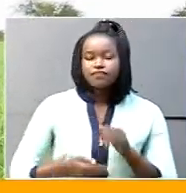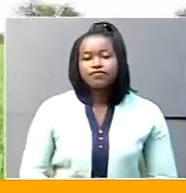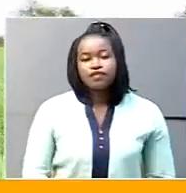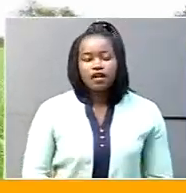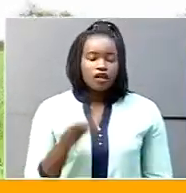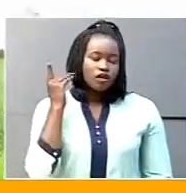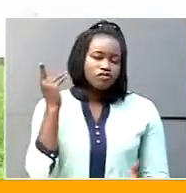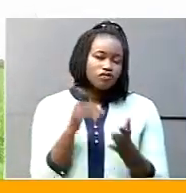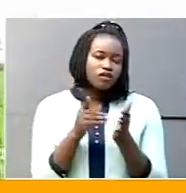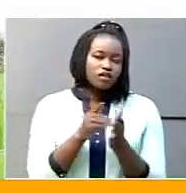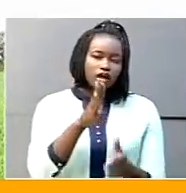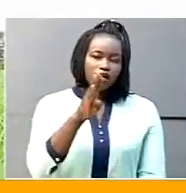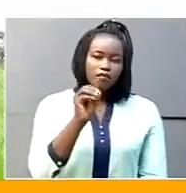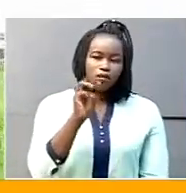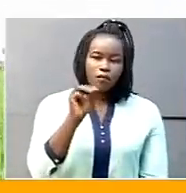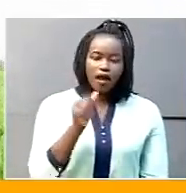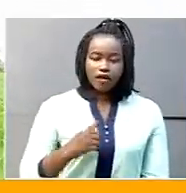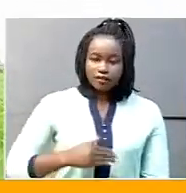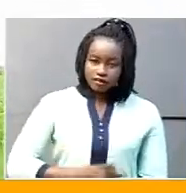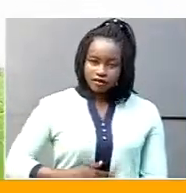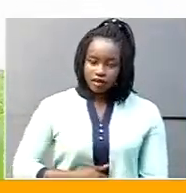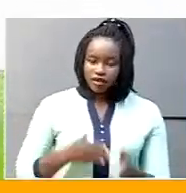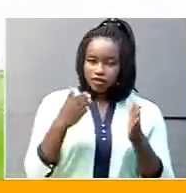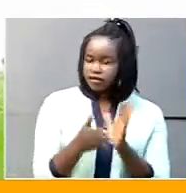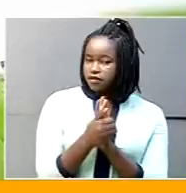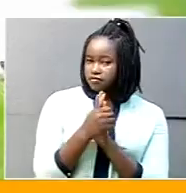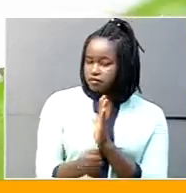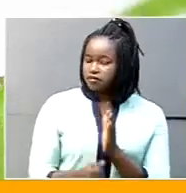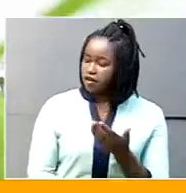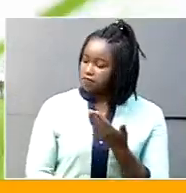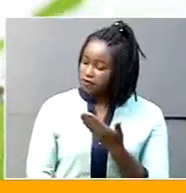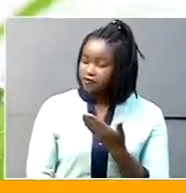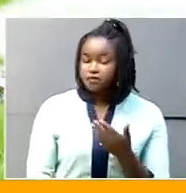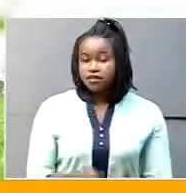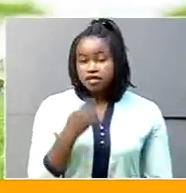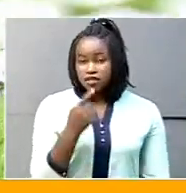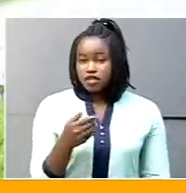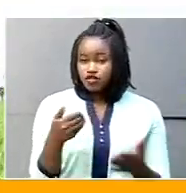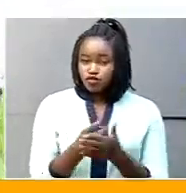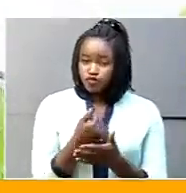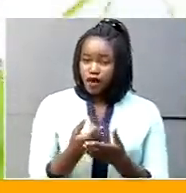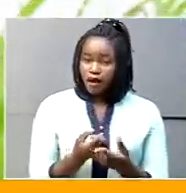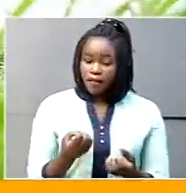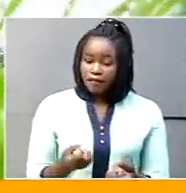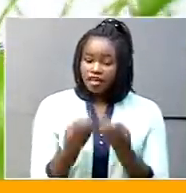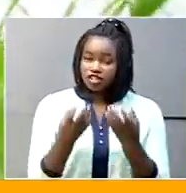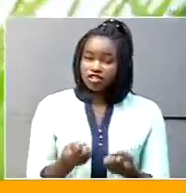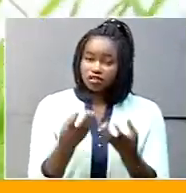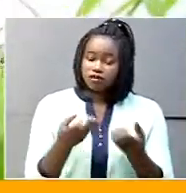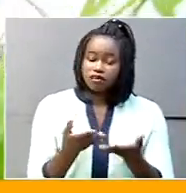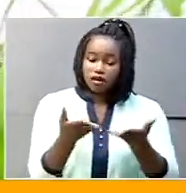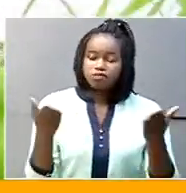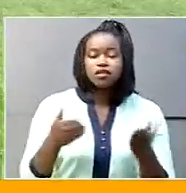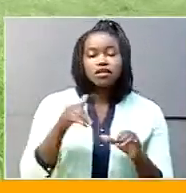Boma is the animal production scientist at Nabuinizadi. He says this new breed of pastures introduced among the